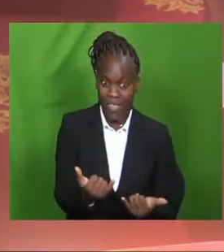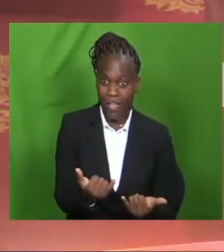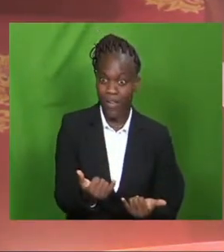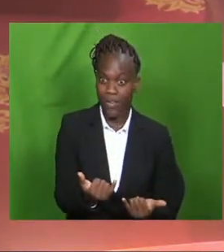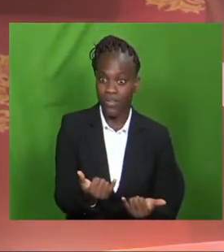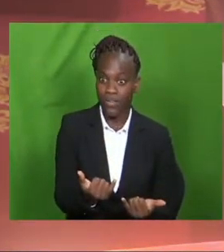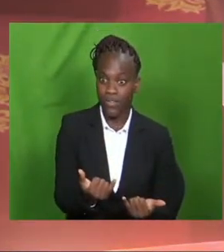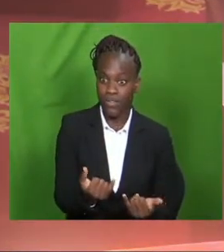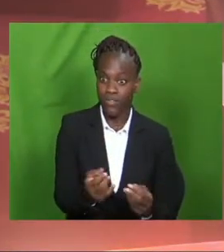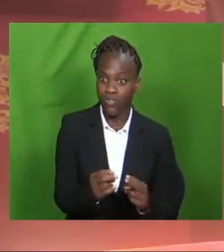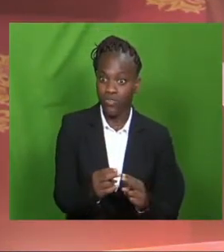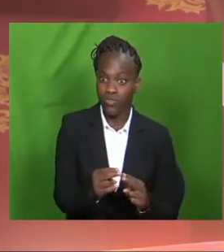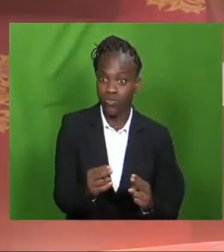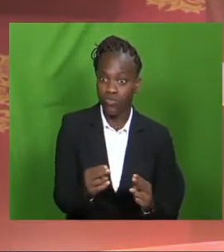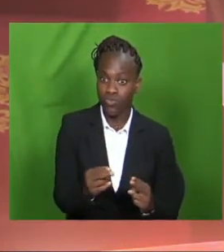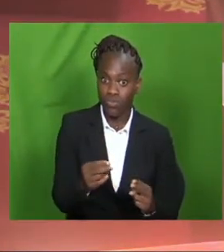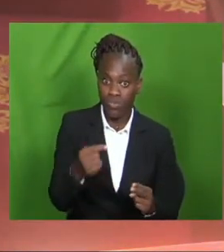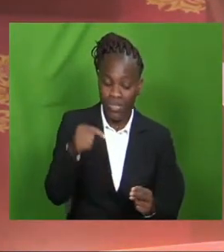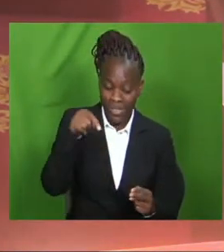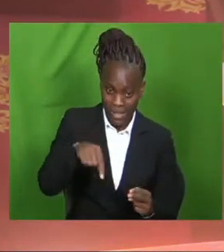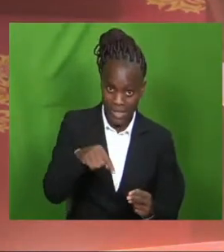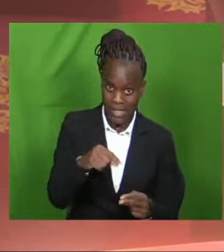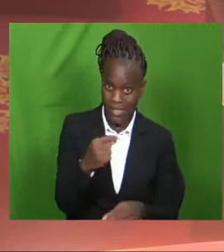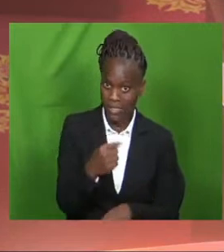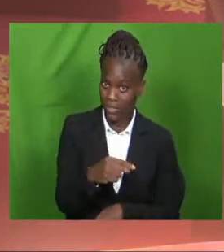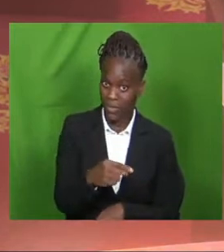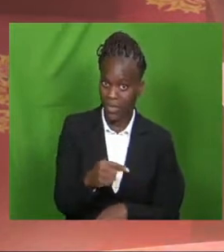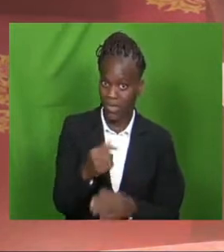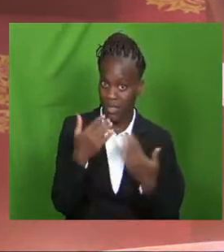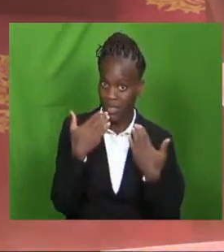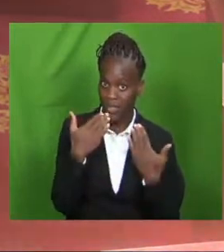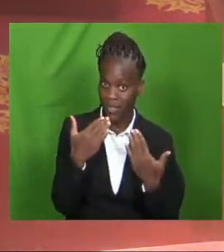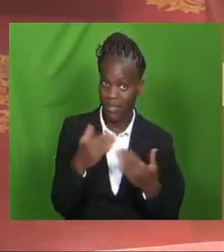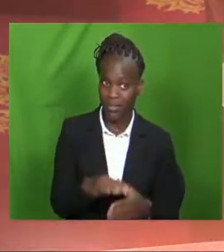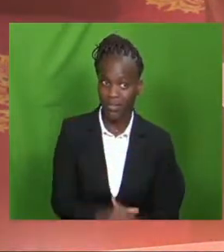talking about this fourth quarter. I thank you, Mr. Speaker.